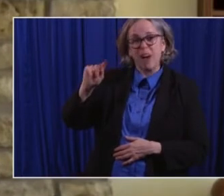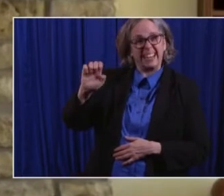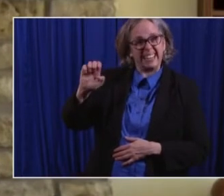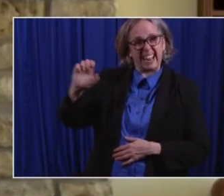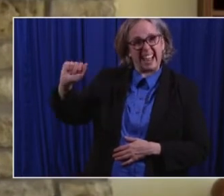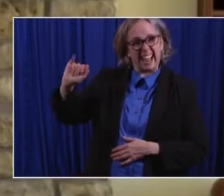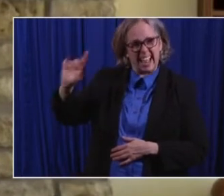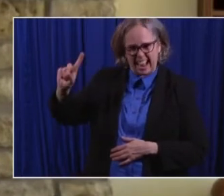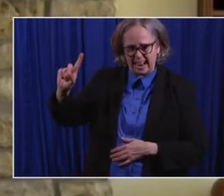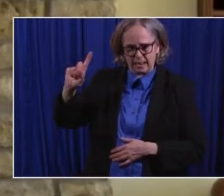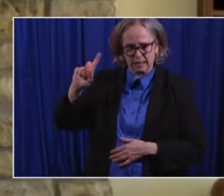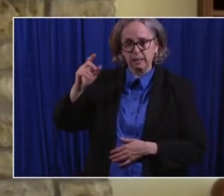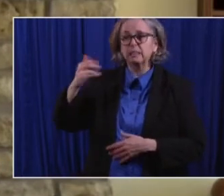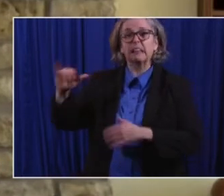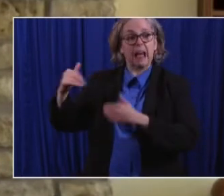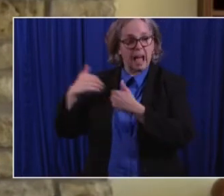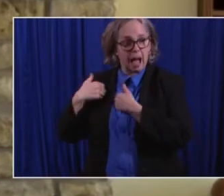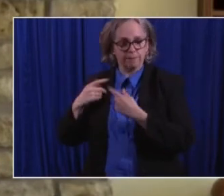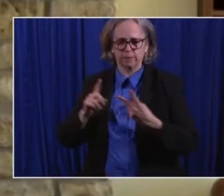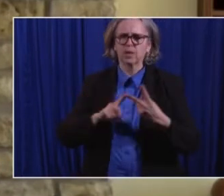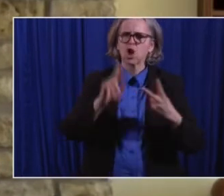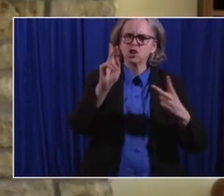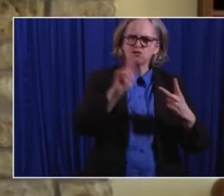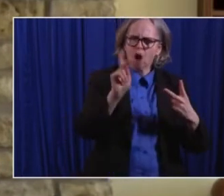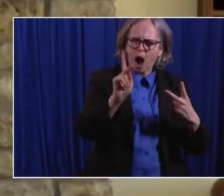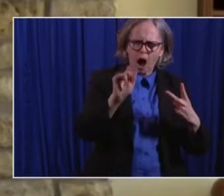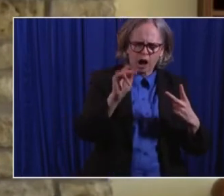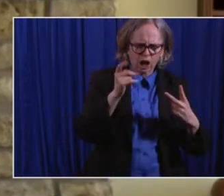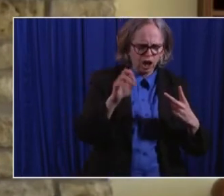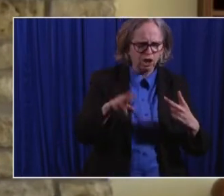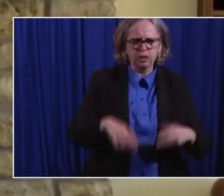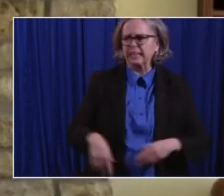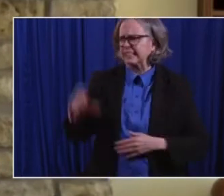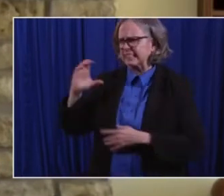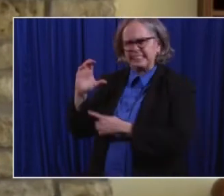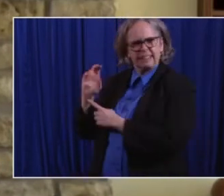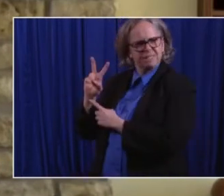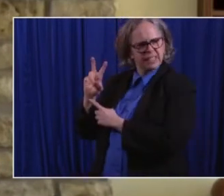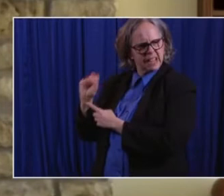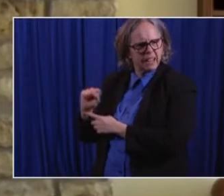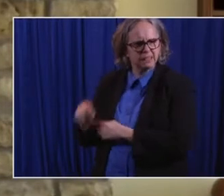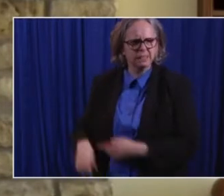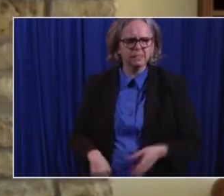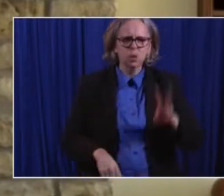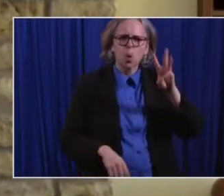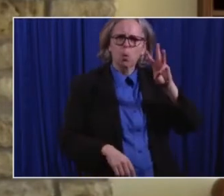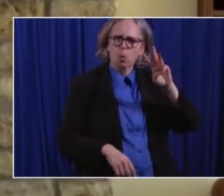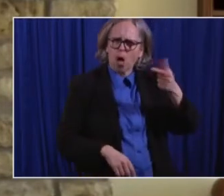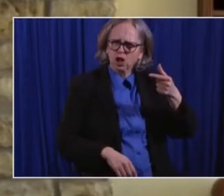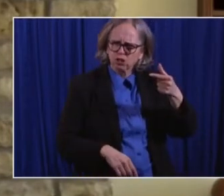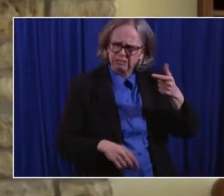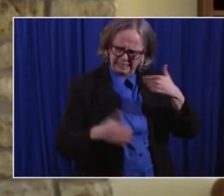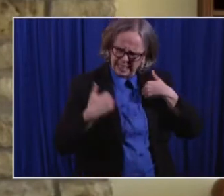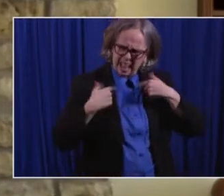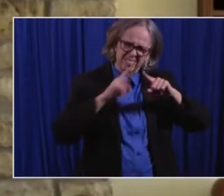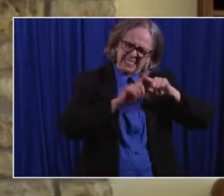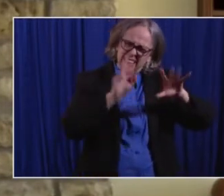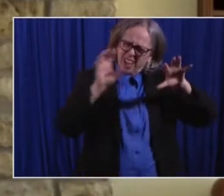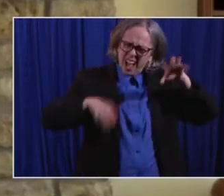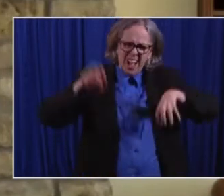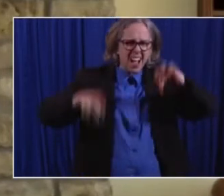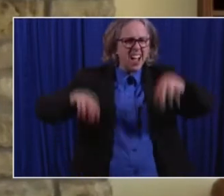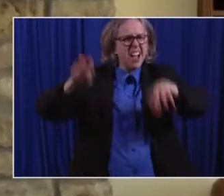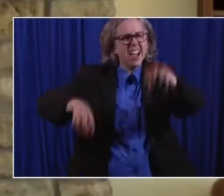Kroger, CVS, Walgreens. We're also going to be able to send more vaccinations to the